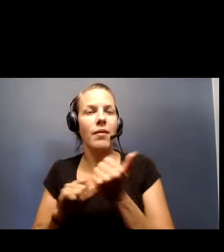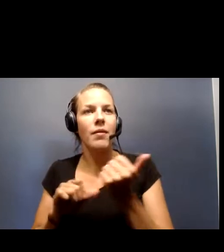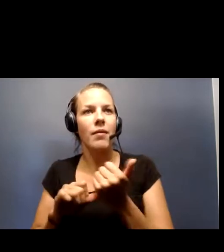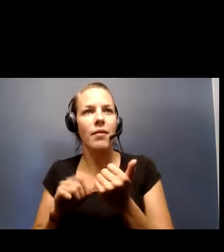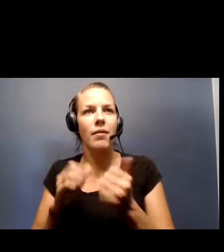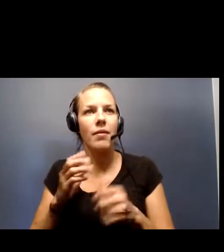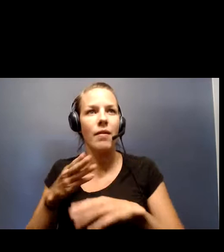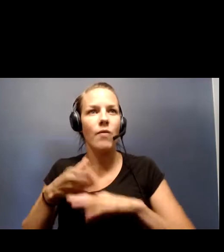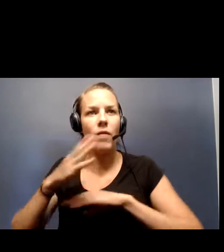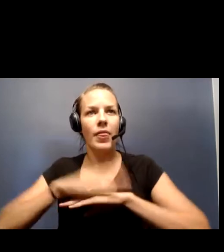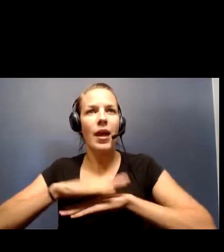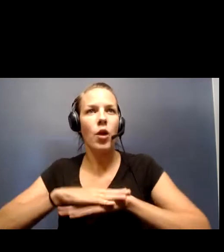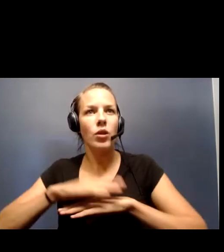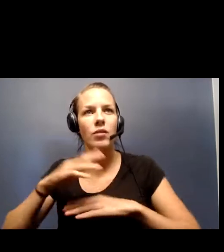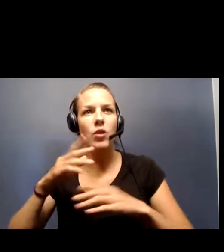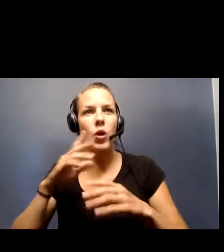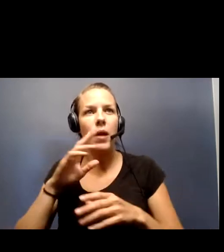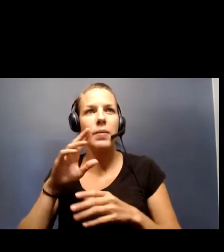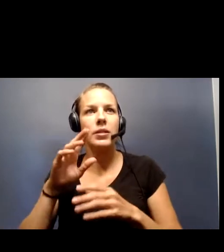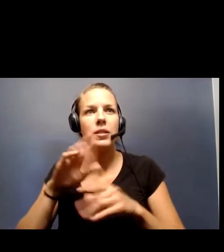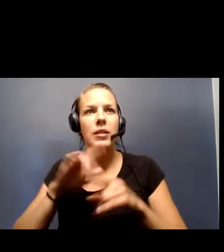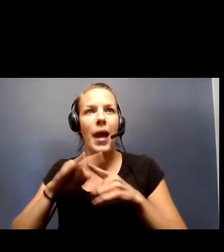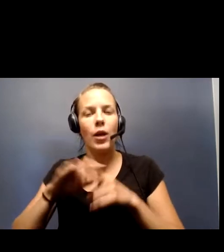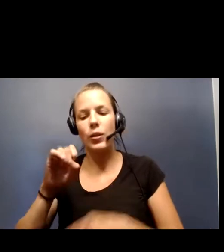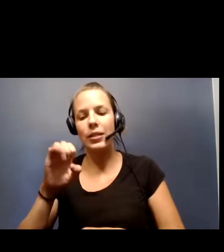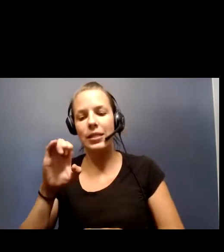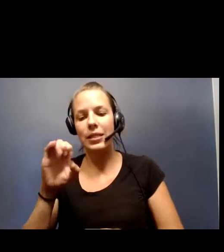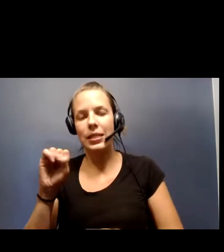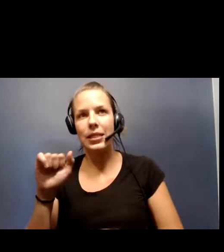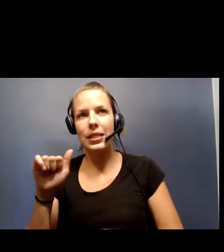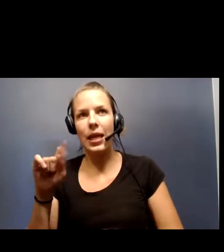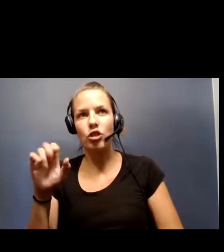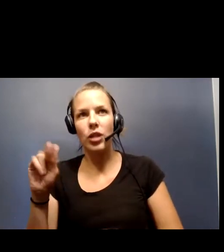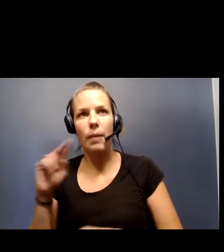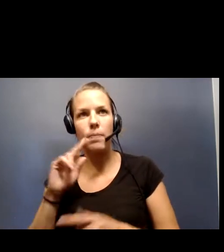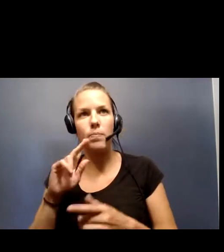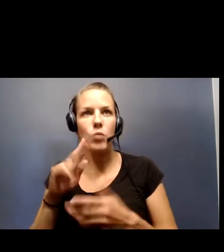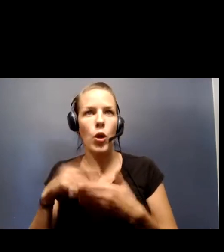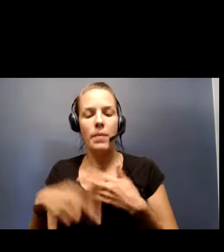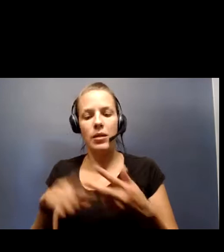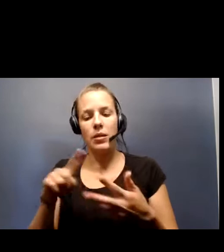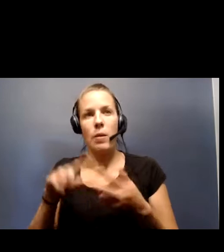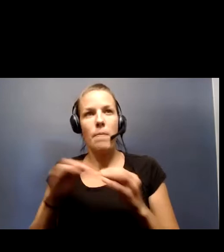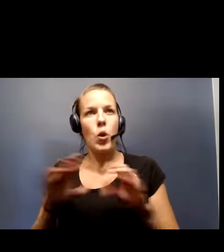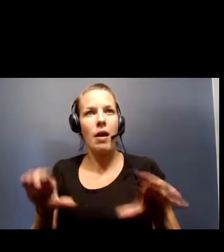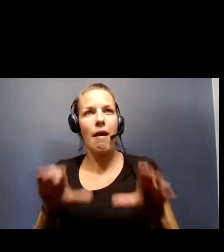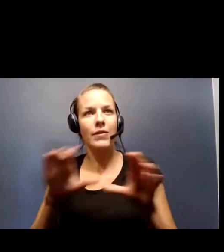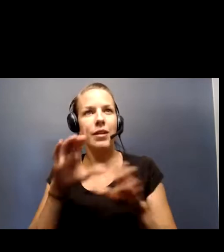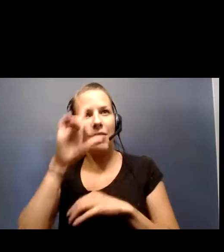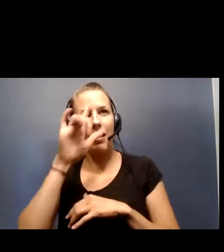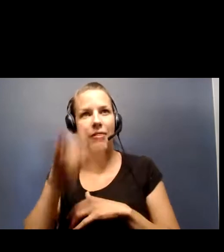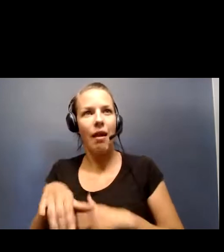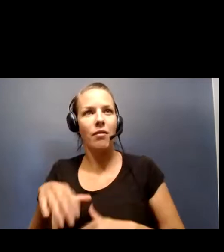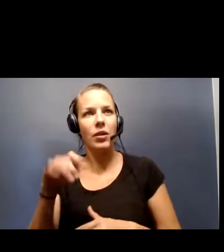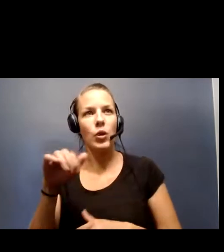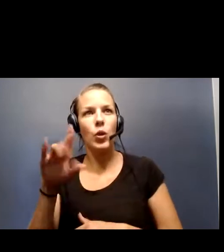over-the-counter products or even tobacco cessation programs. Number 2, be more active. And I think the Quad Cities may be embracing this